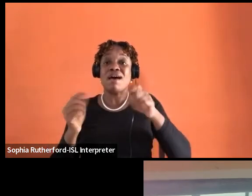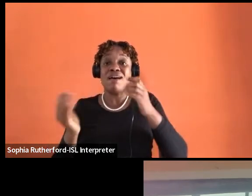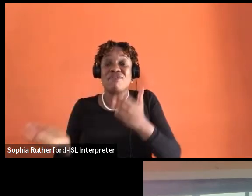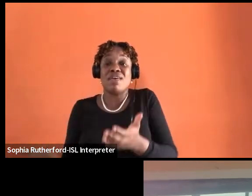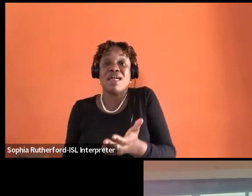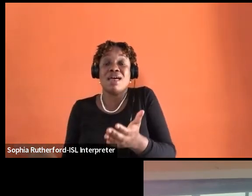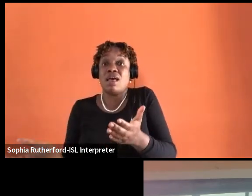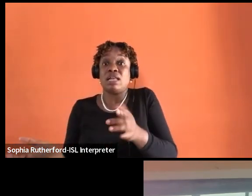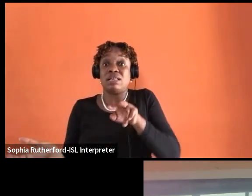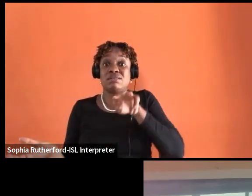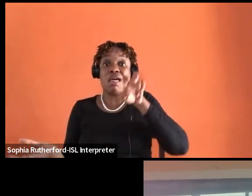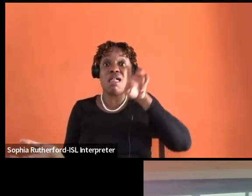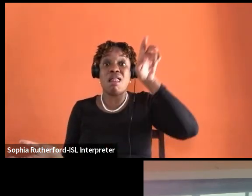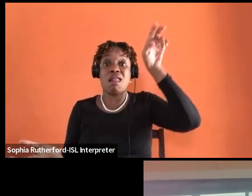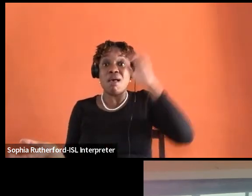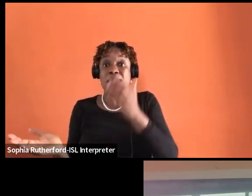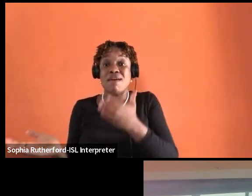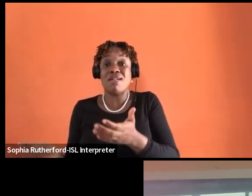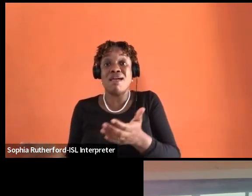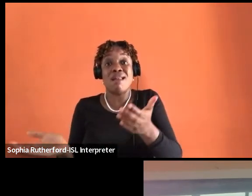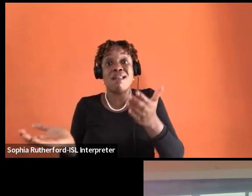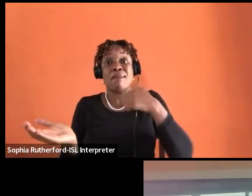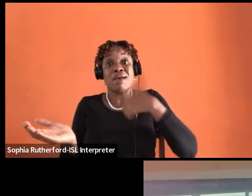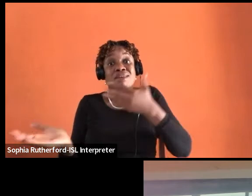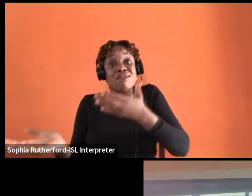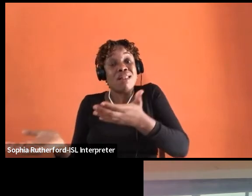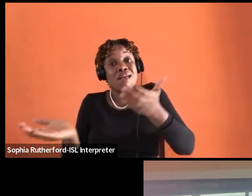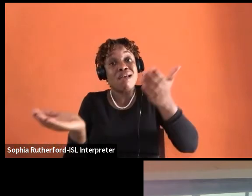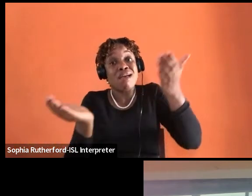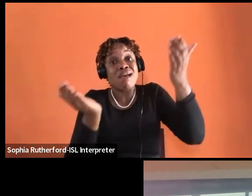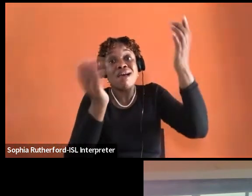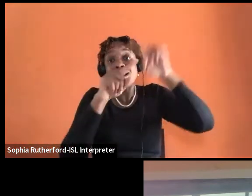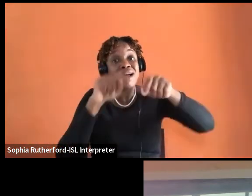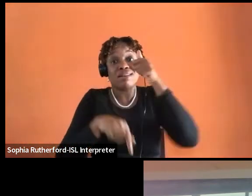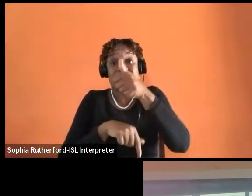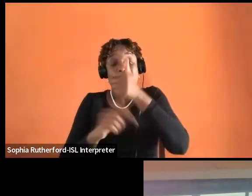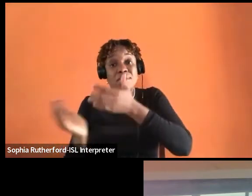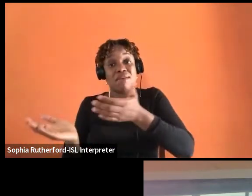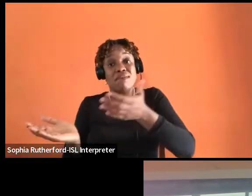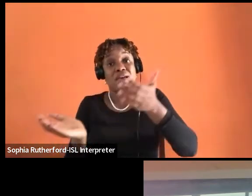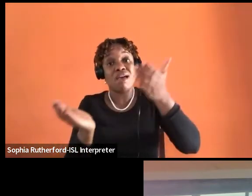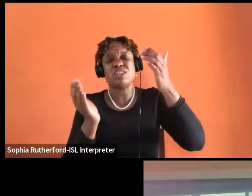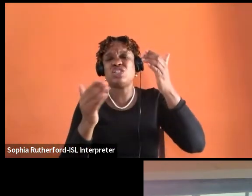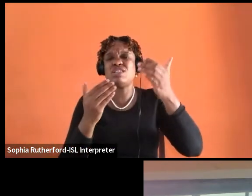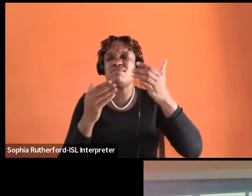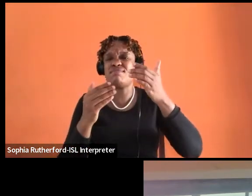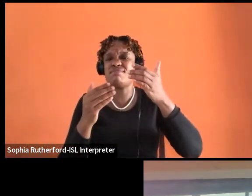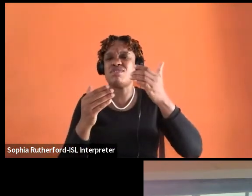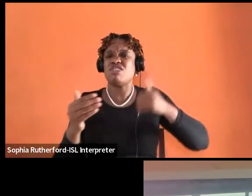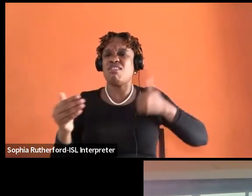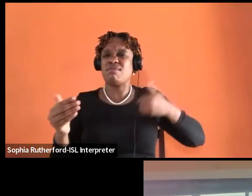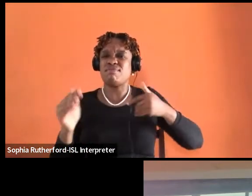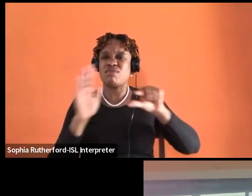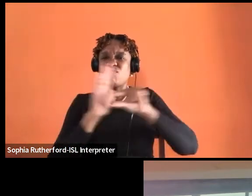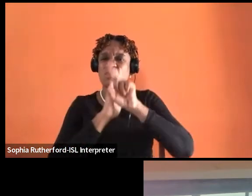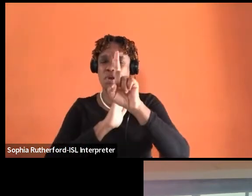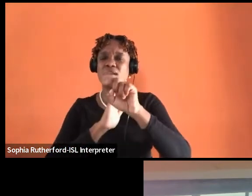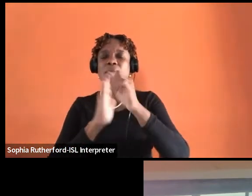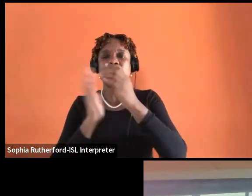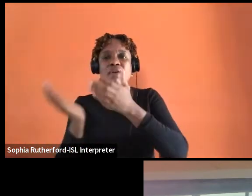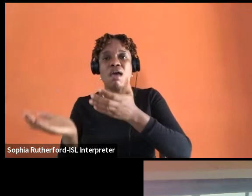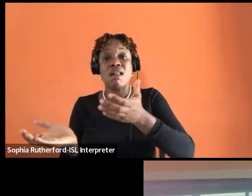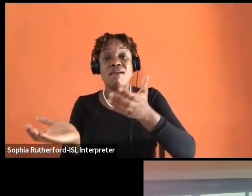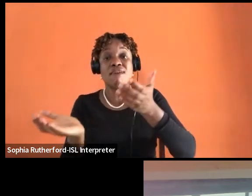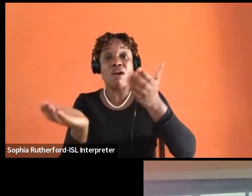the stairs. She couldn't carry herself up and down the stairs at that early age. She was a grade 1 child. And I had to lift